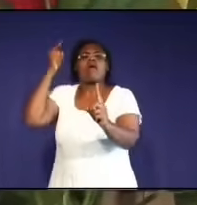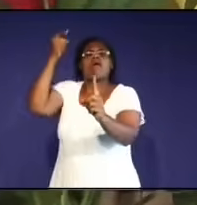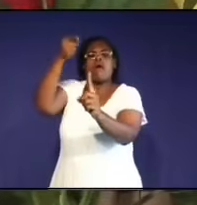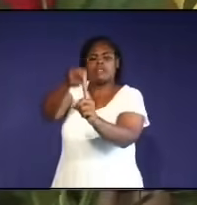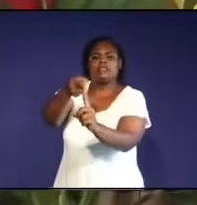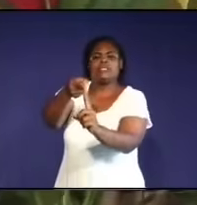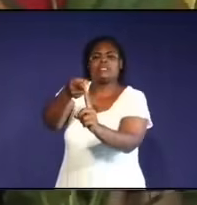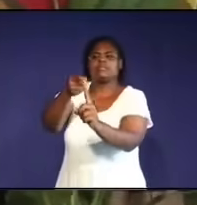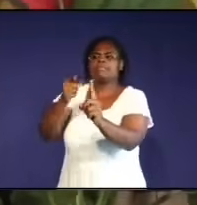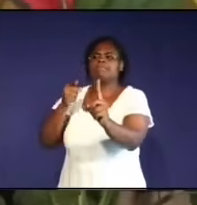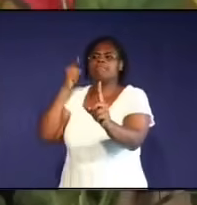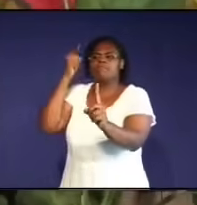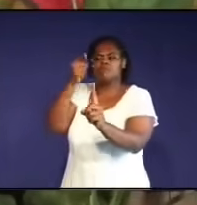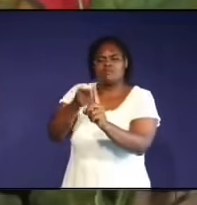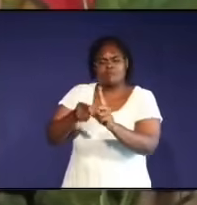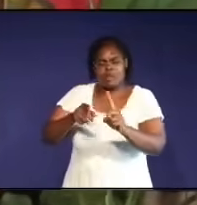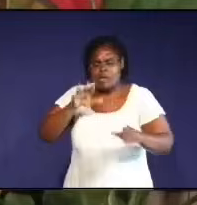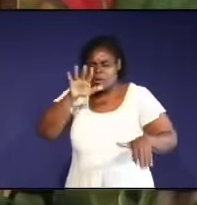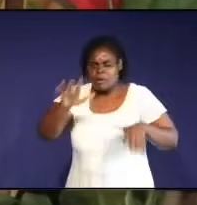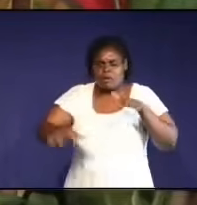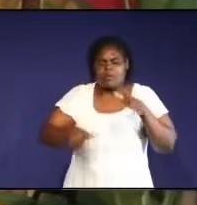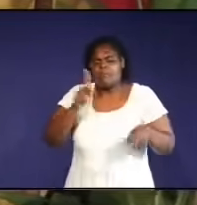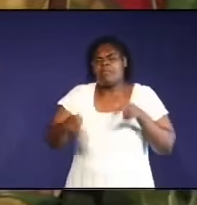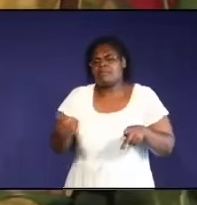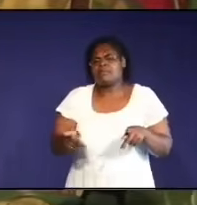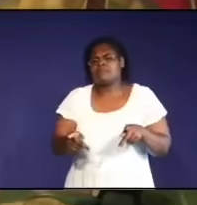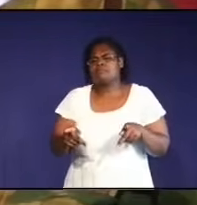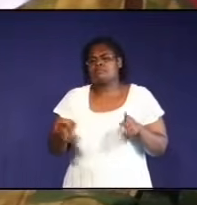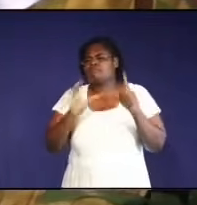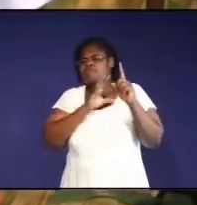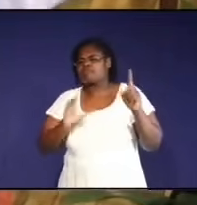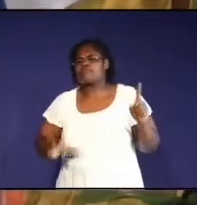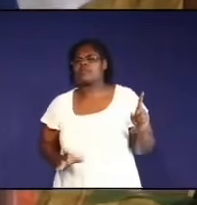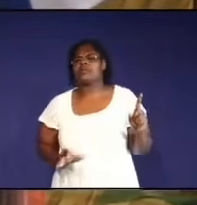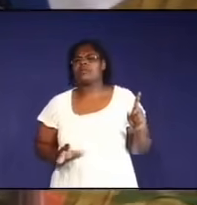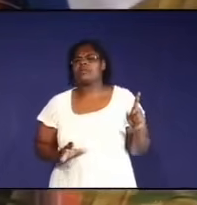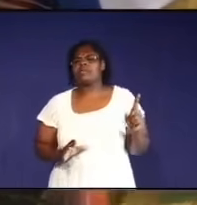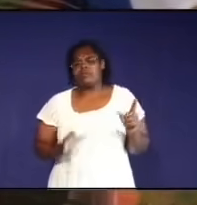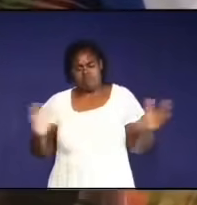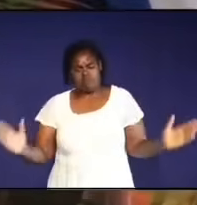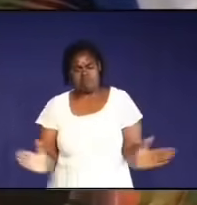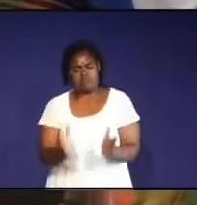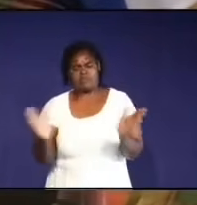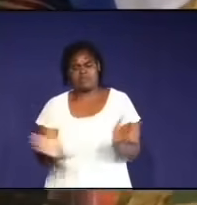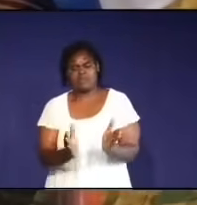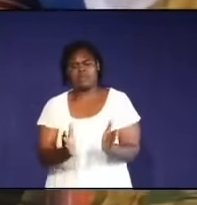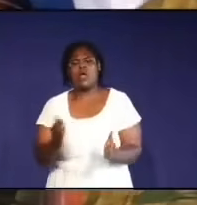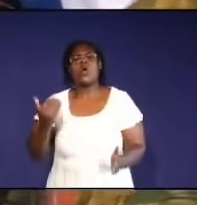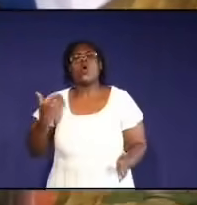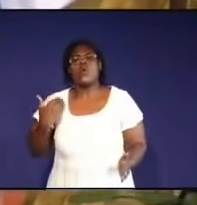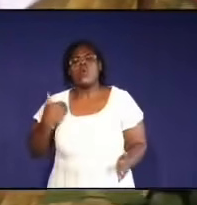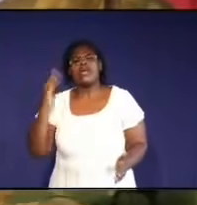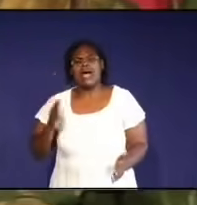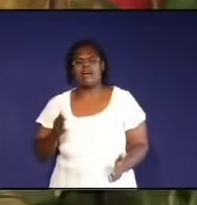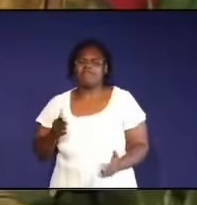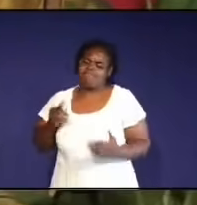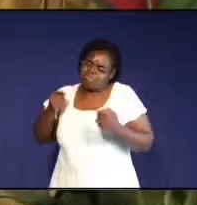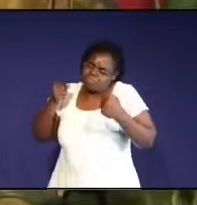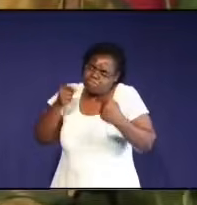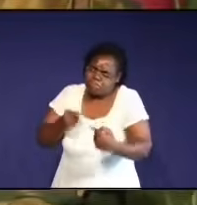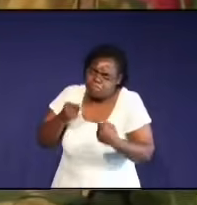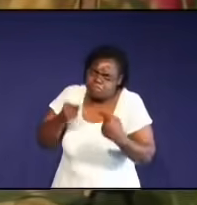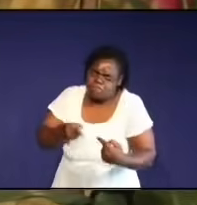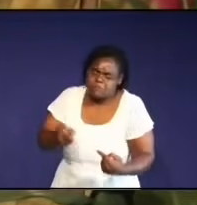Until. Child of God, can I encourage you? You may have some battles to fight, but it's only